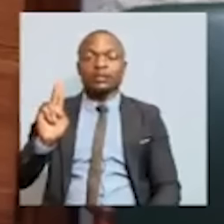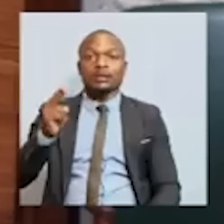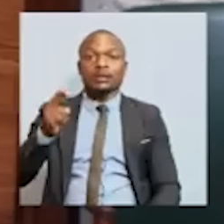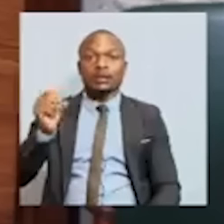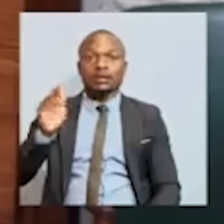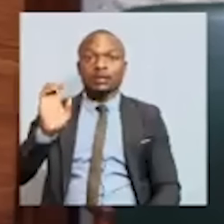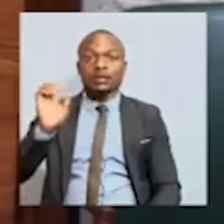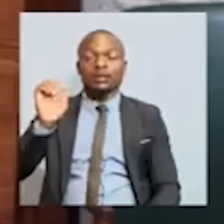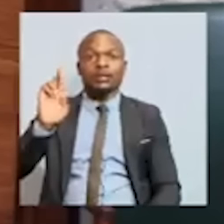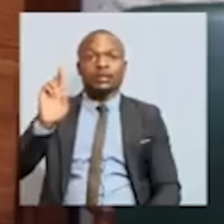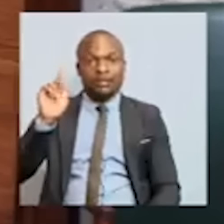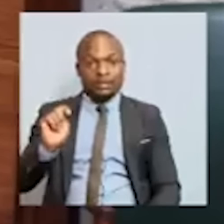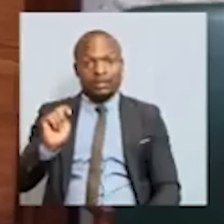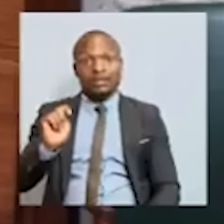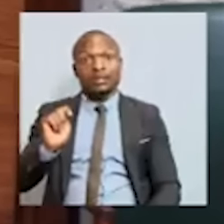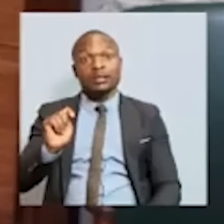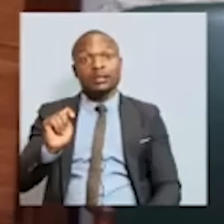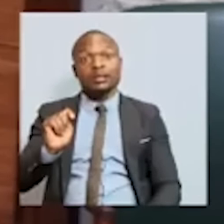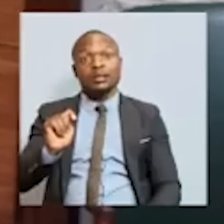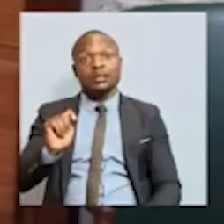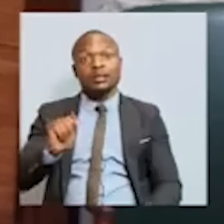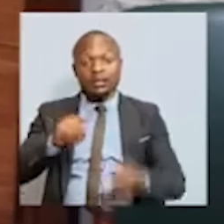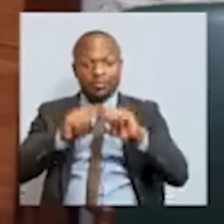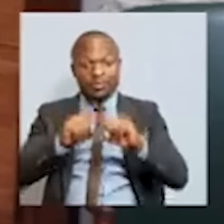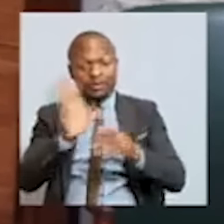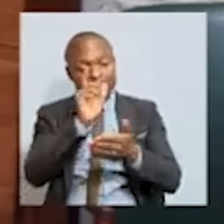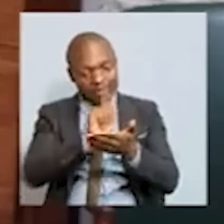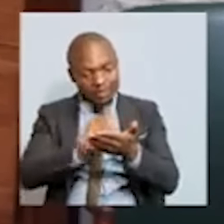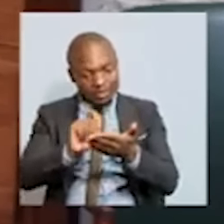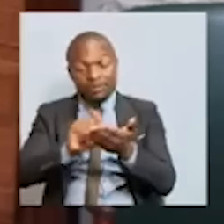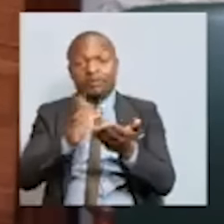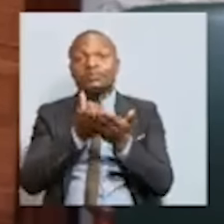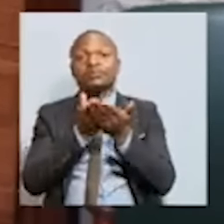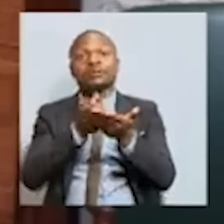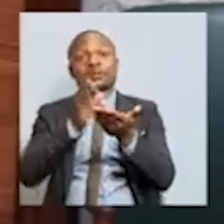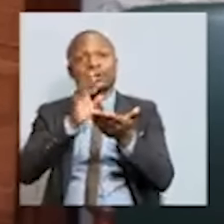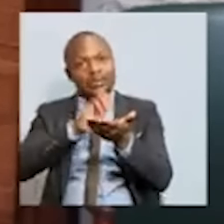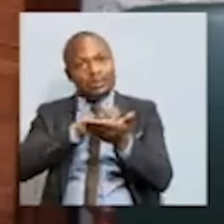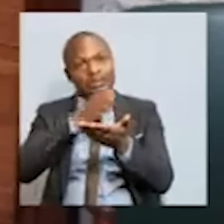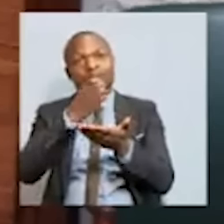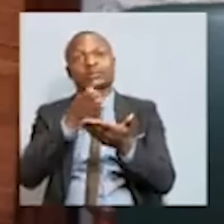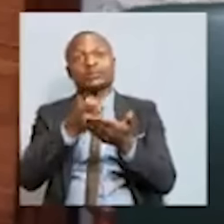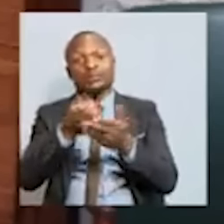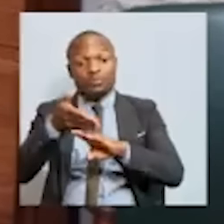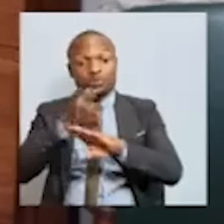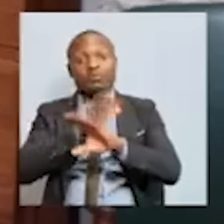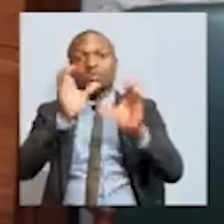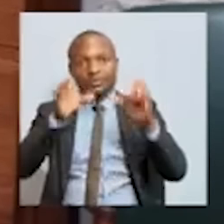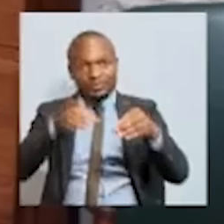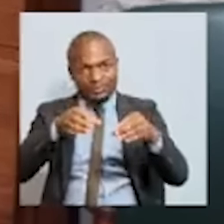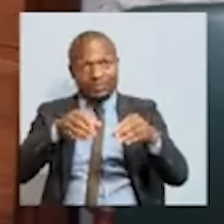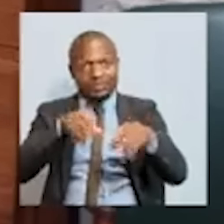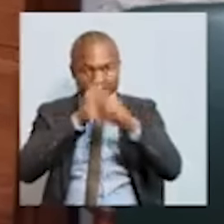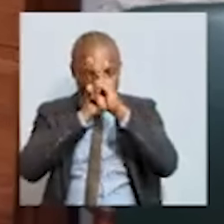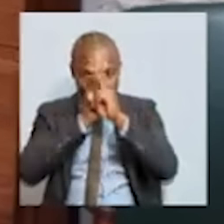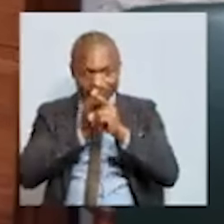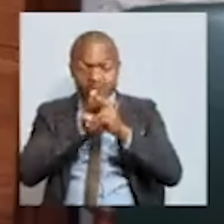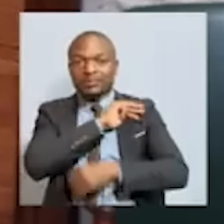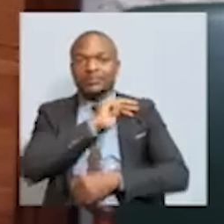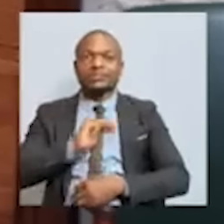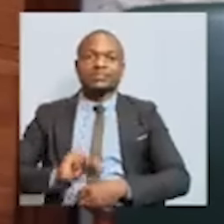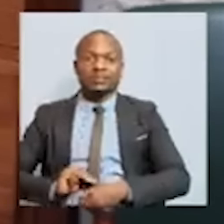Imoya opted to rely on their written submissions as evidence before the committee. Honorable members,